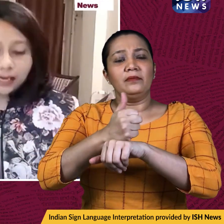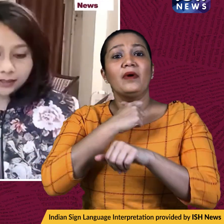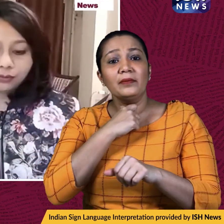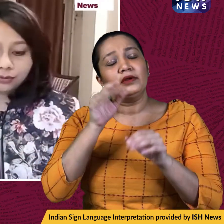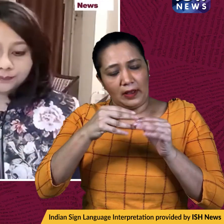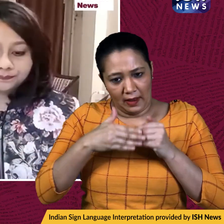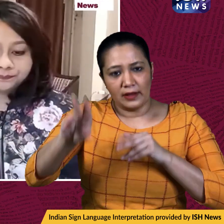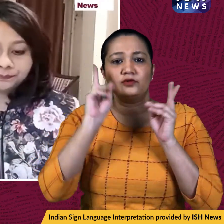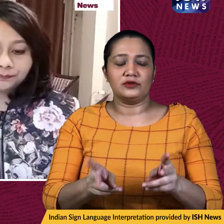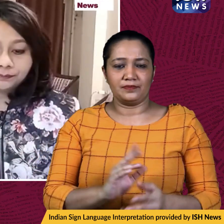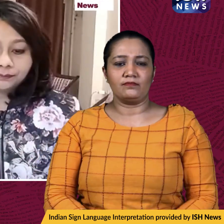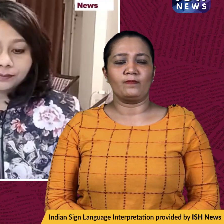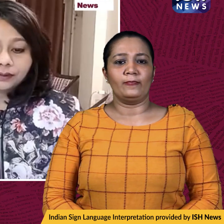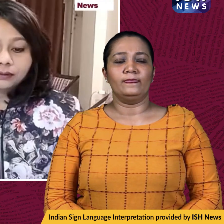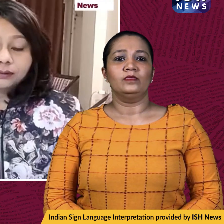in," end quote.